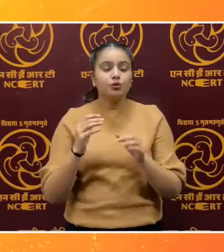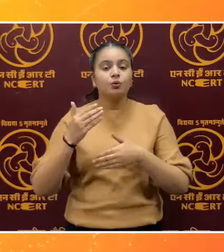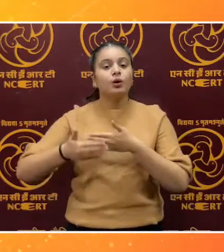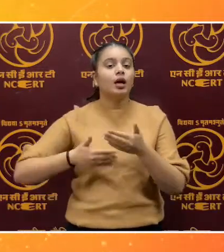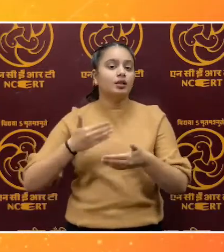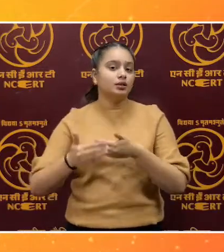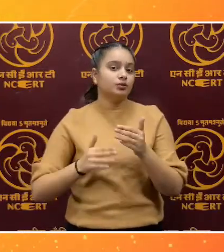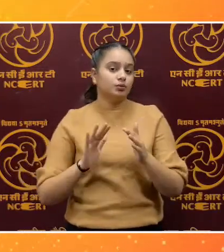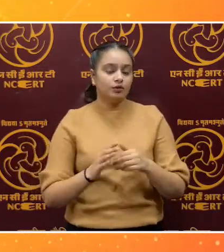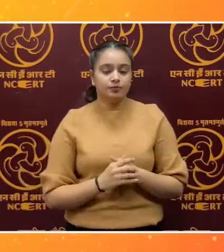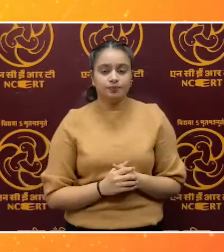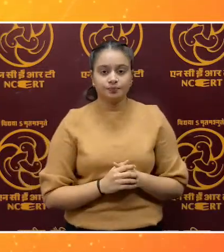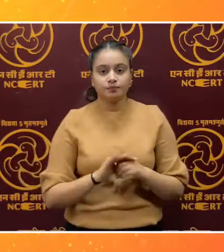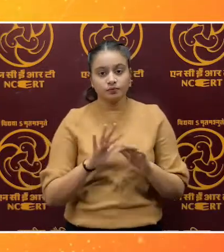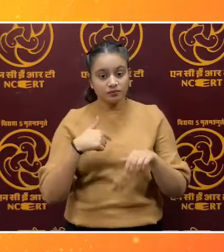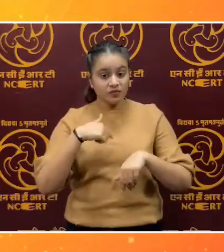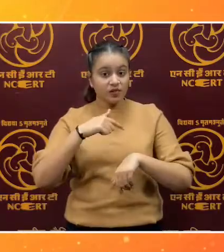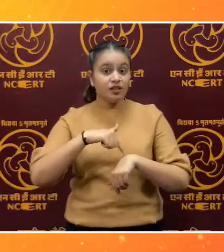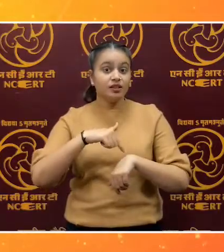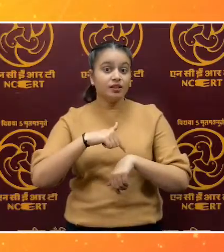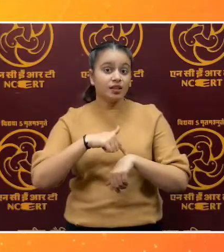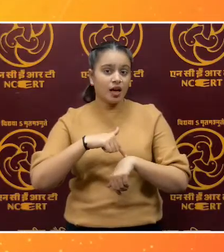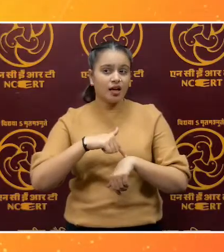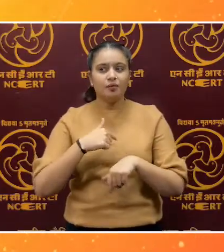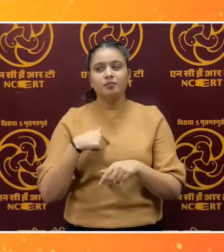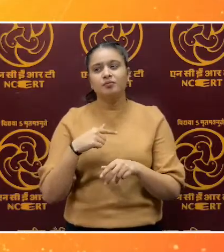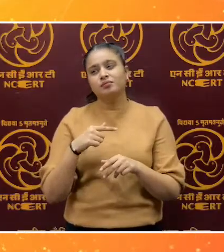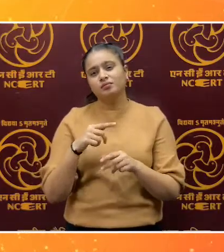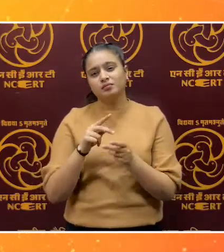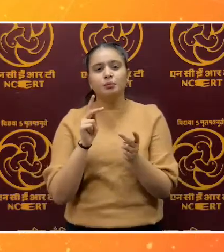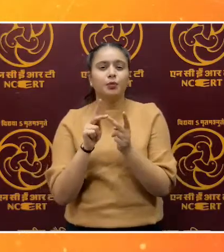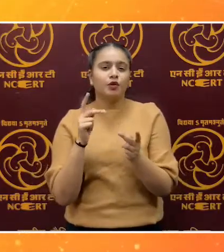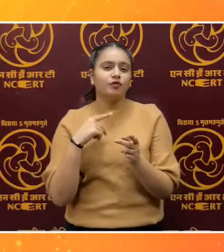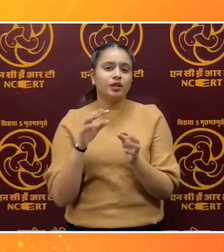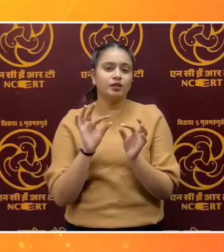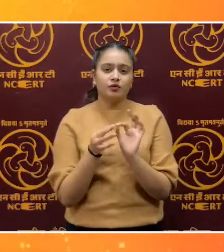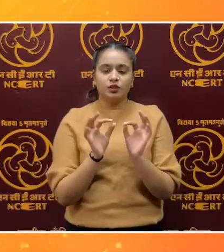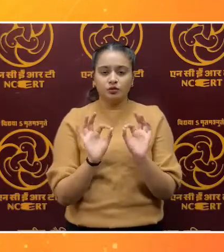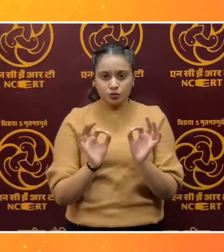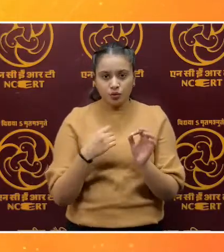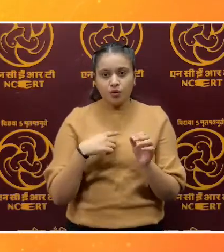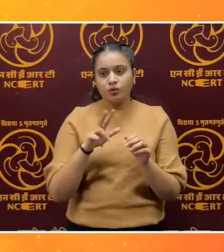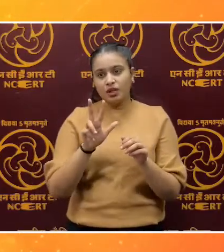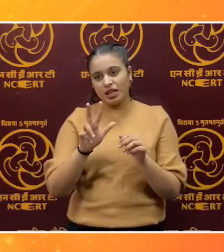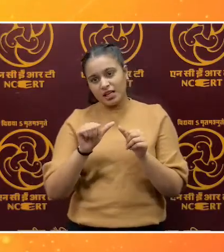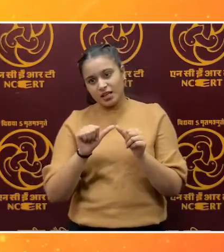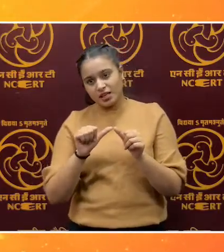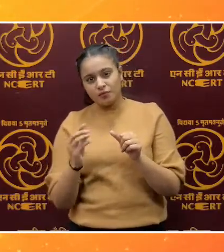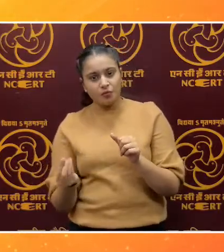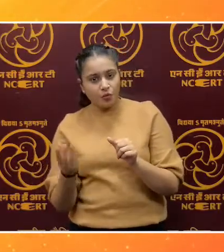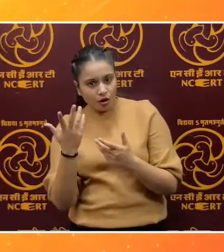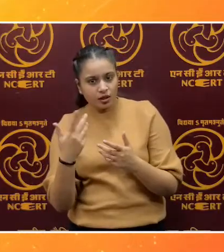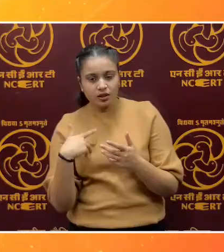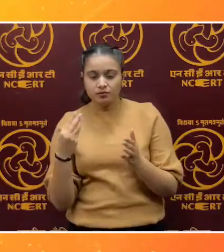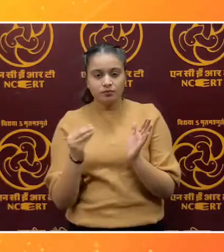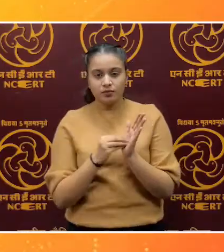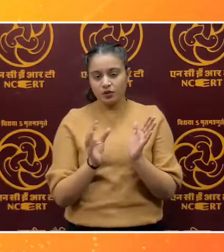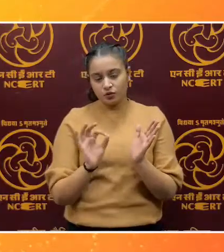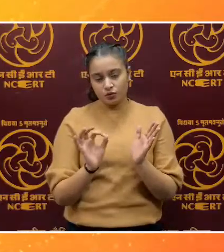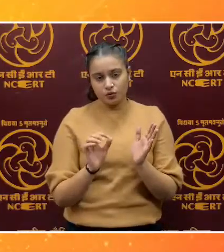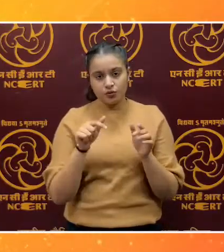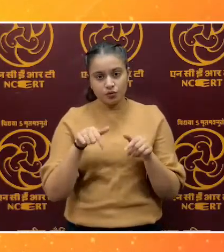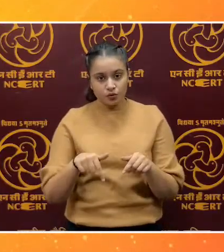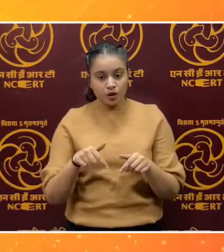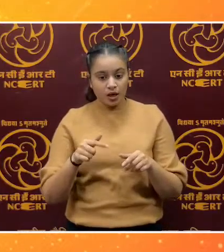continues. Okay. Okay. And the time specific is not mentioned at times. Okay. So 8 a.m. you didn't mention that. So that way. So